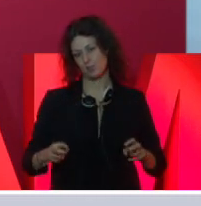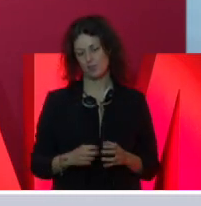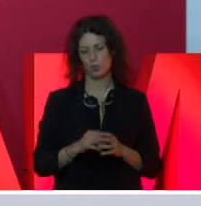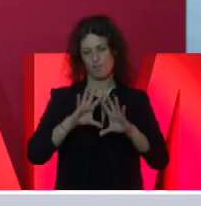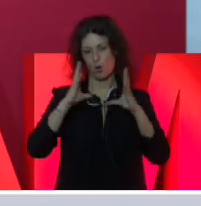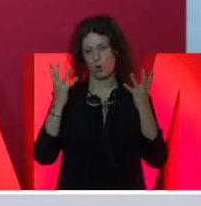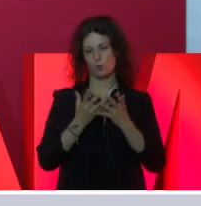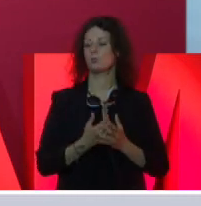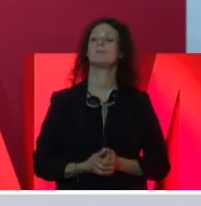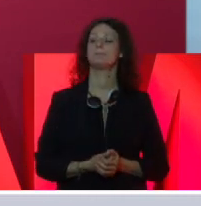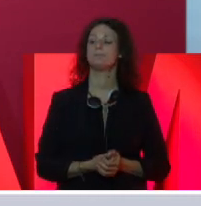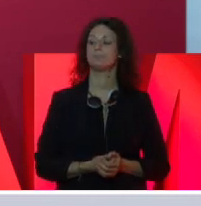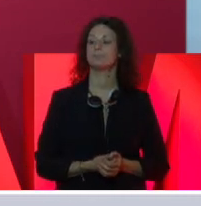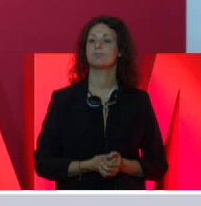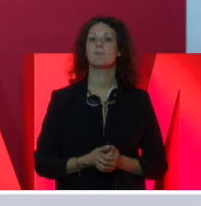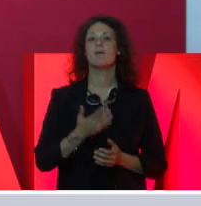would like to draw